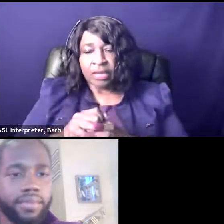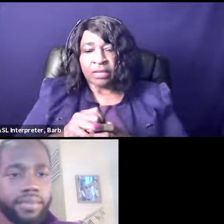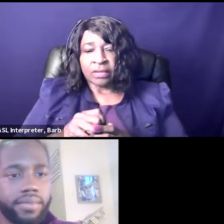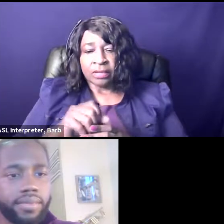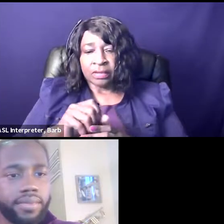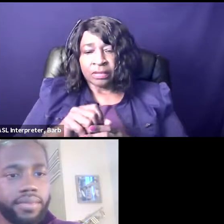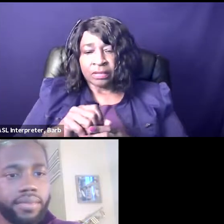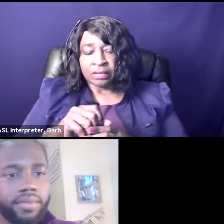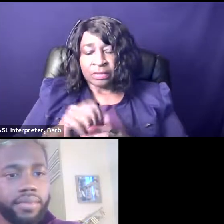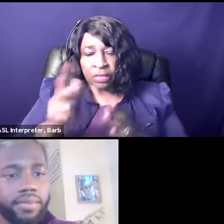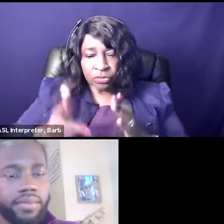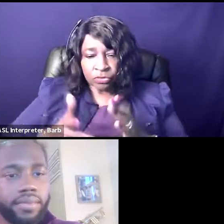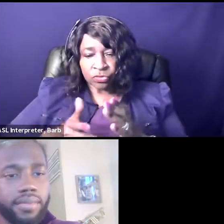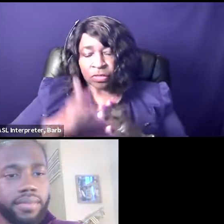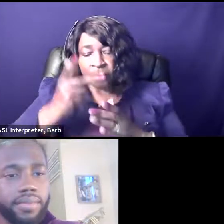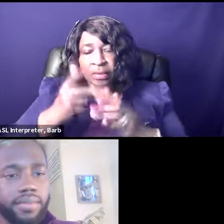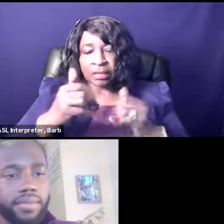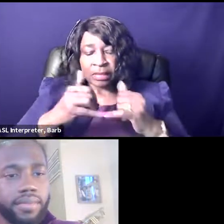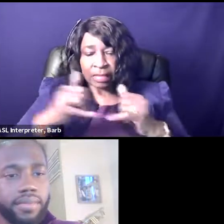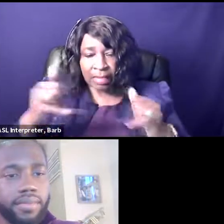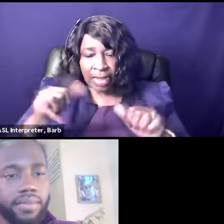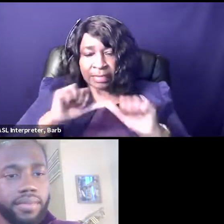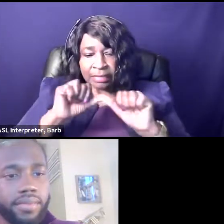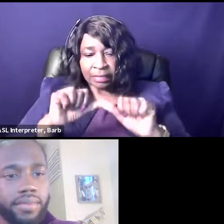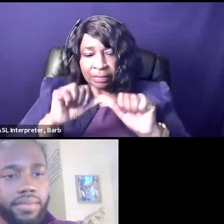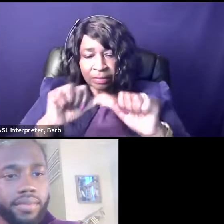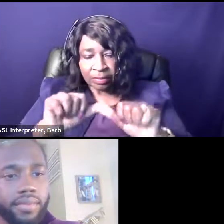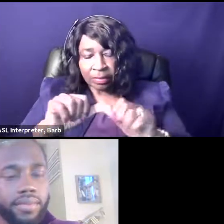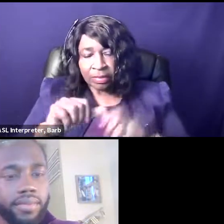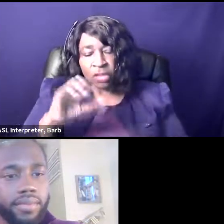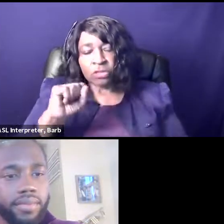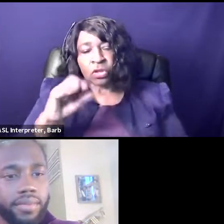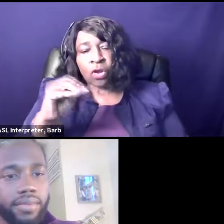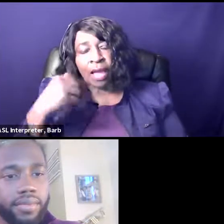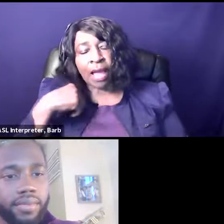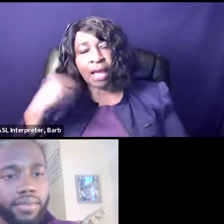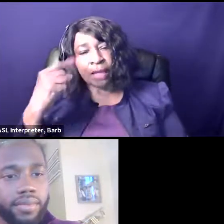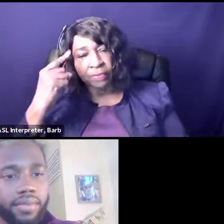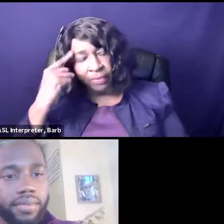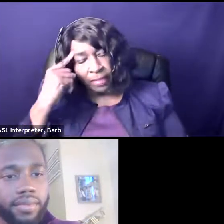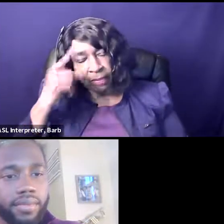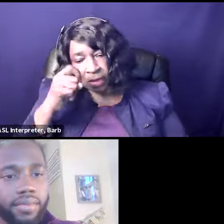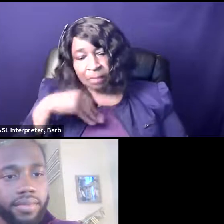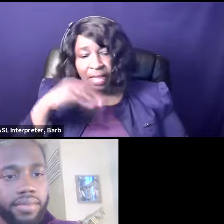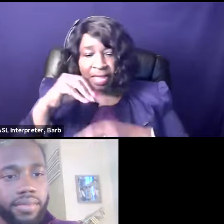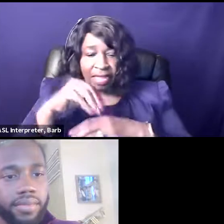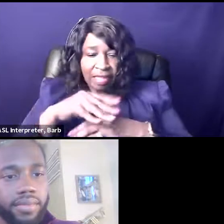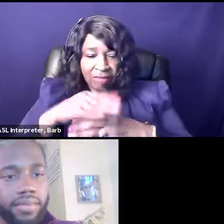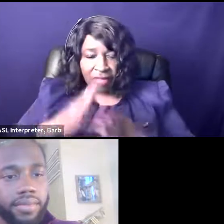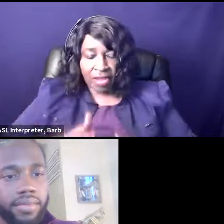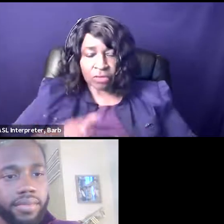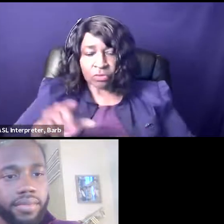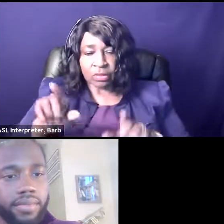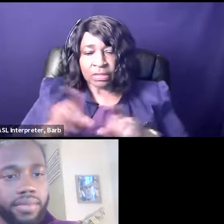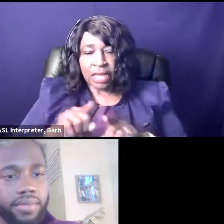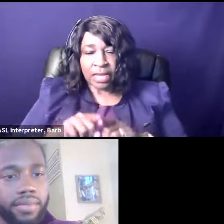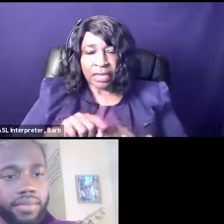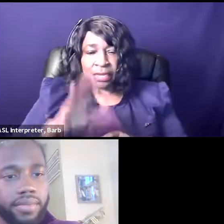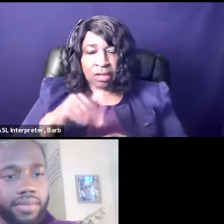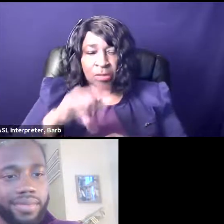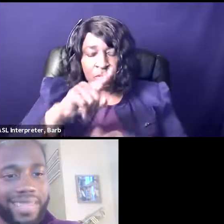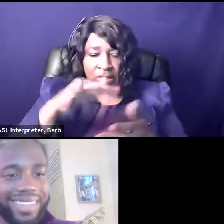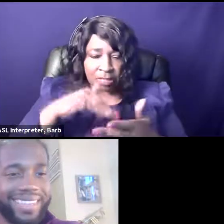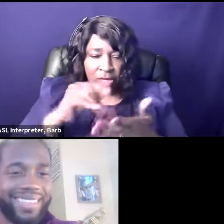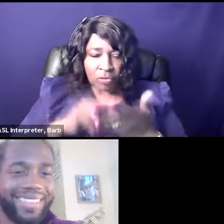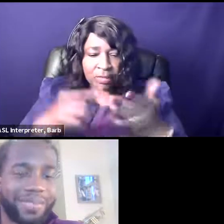sustainability. And so I think, because my advisor was like, hey, won't you, study what's happening with all this money